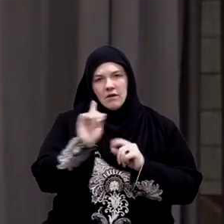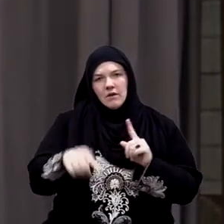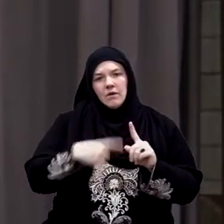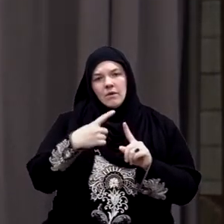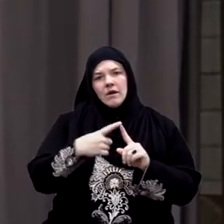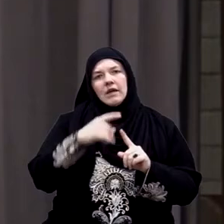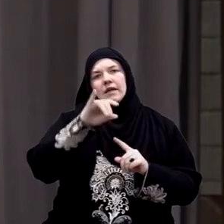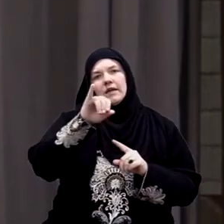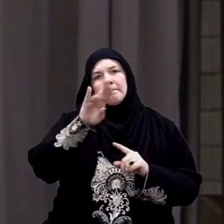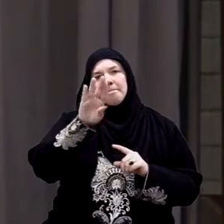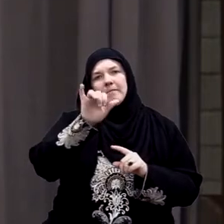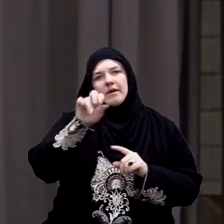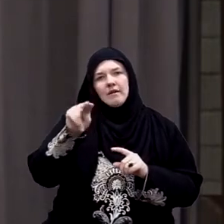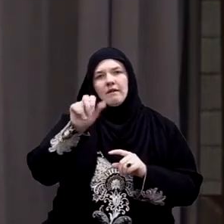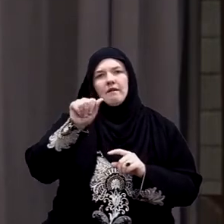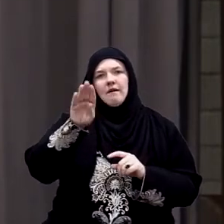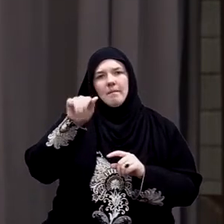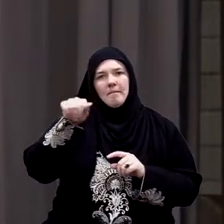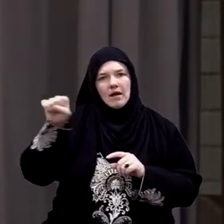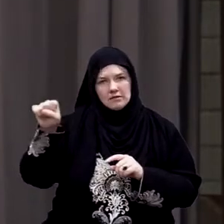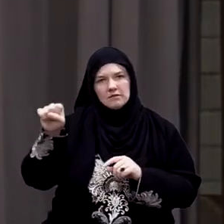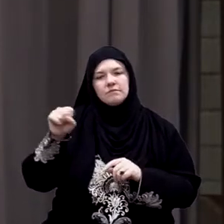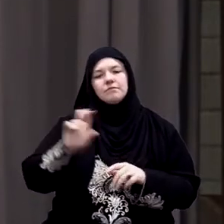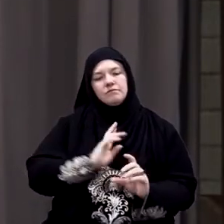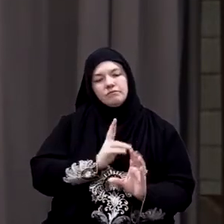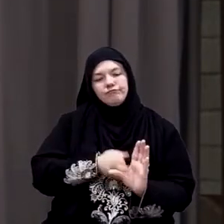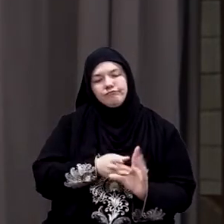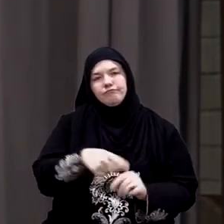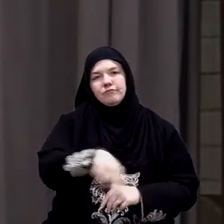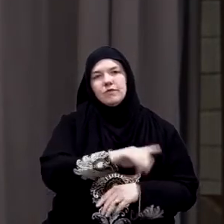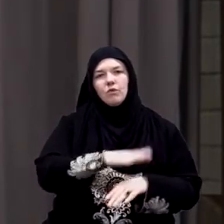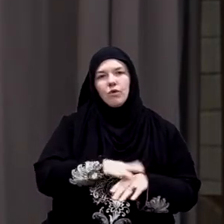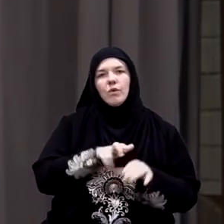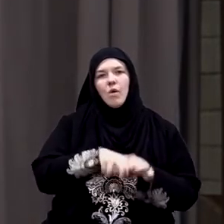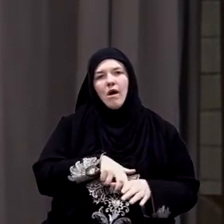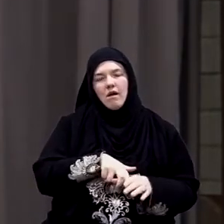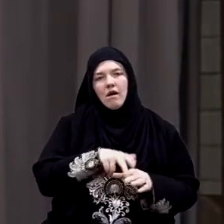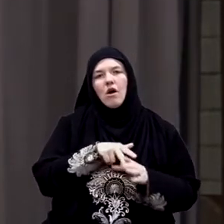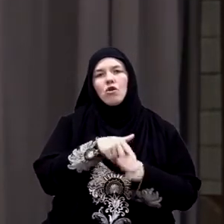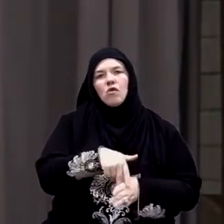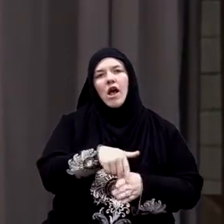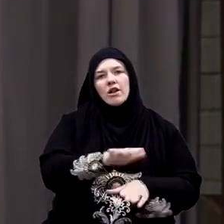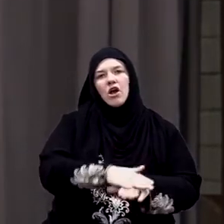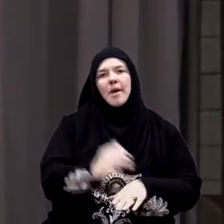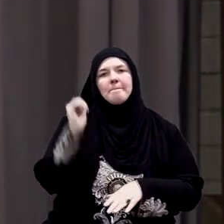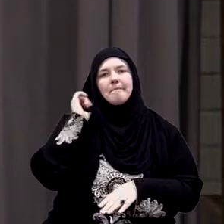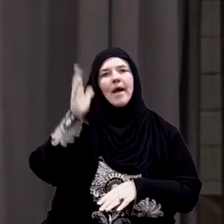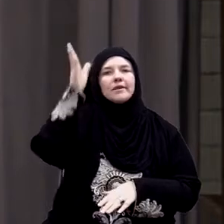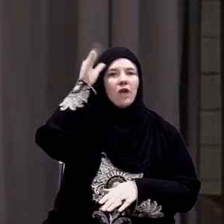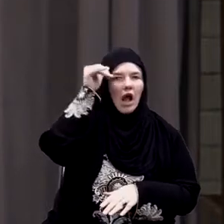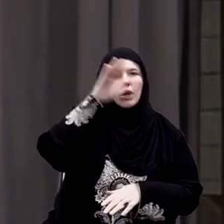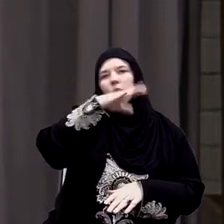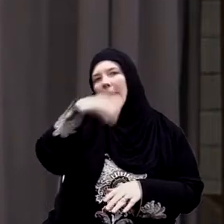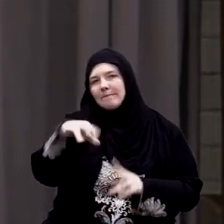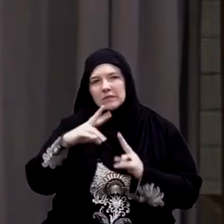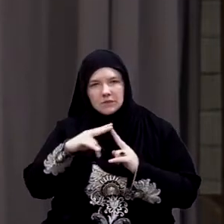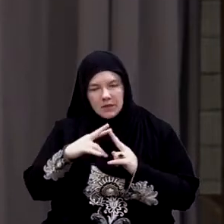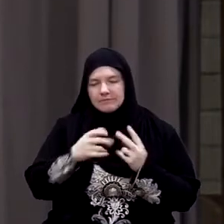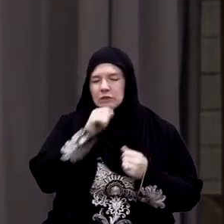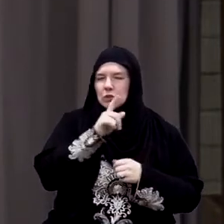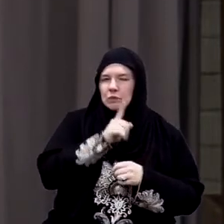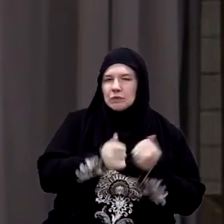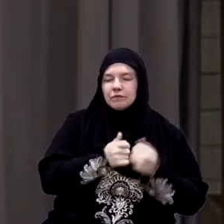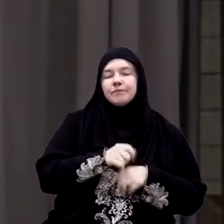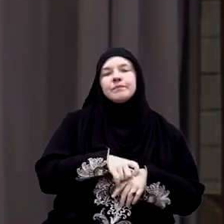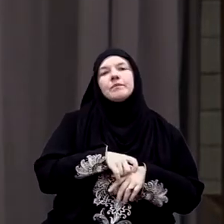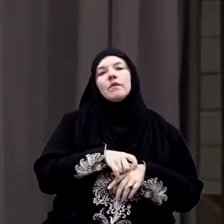when Ibn Abbas was joining him on a ride on the back of a donkey or camel, and